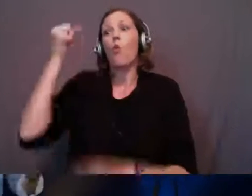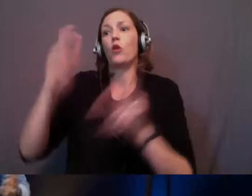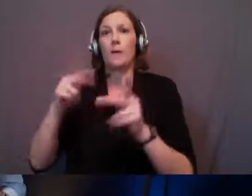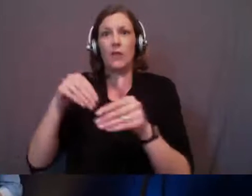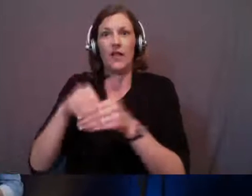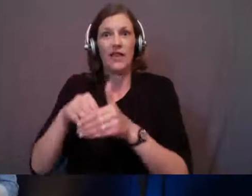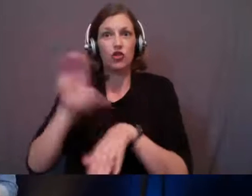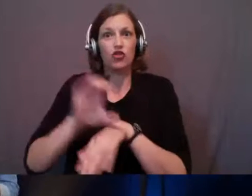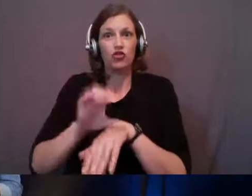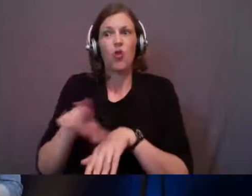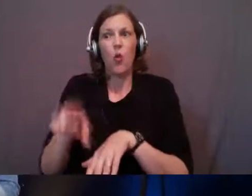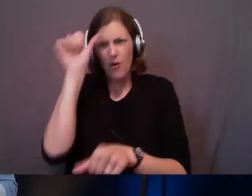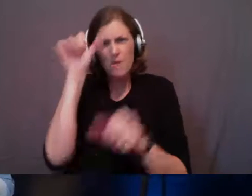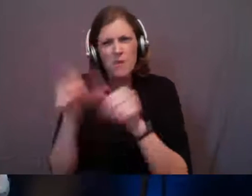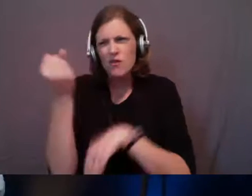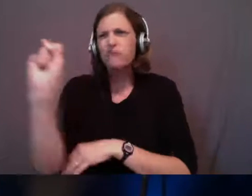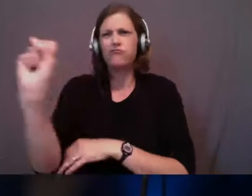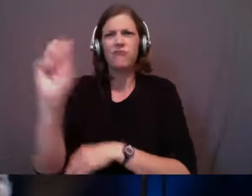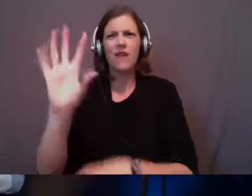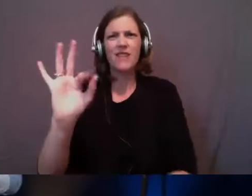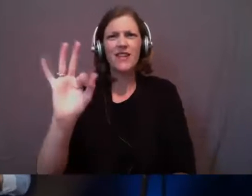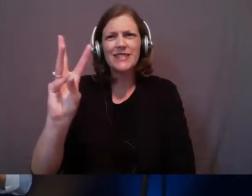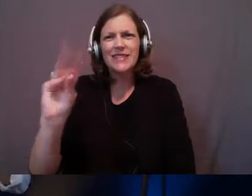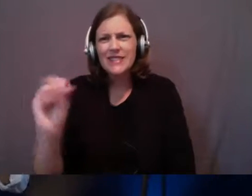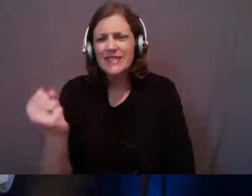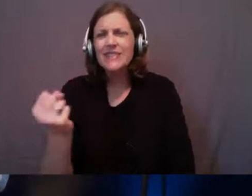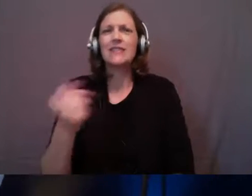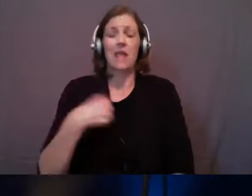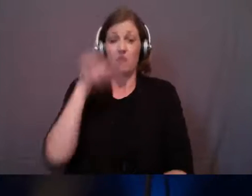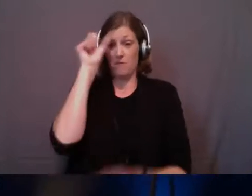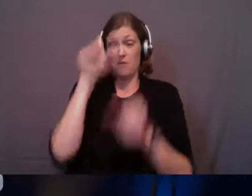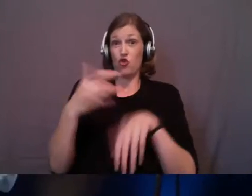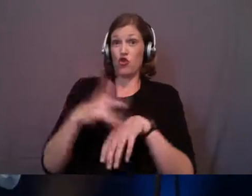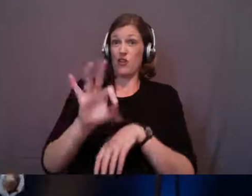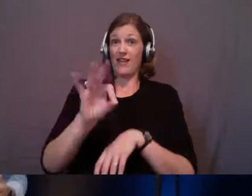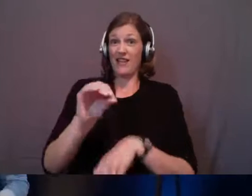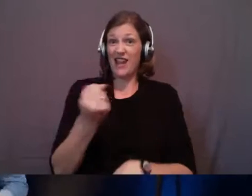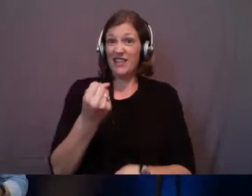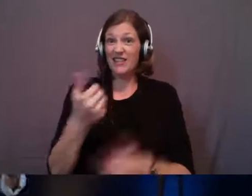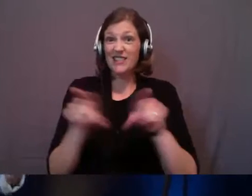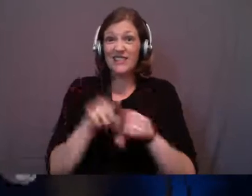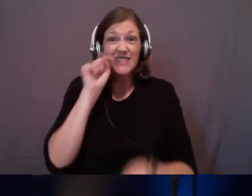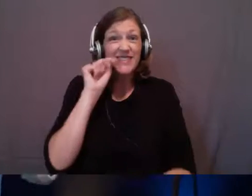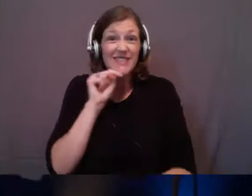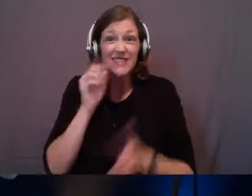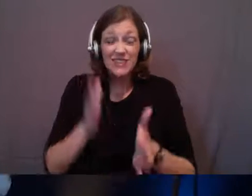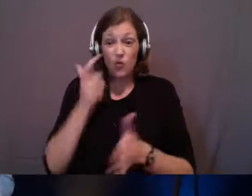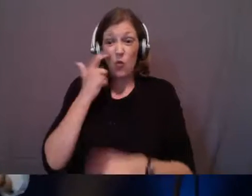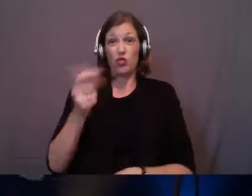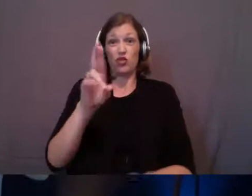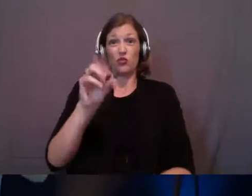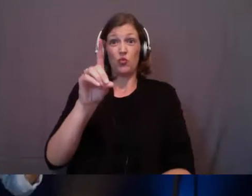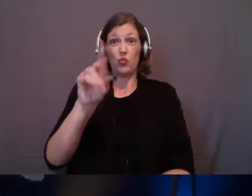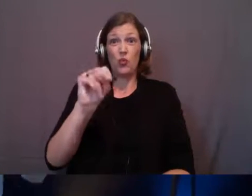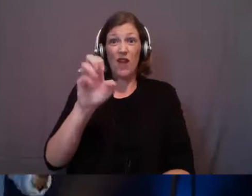the riots of the 1960s, and I remember early 90s as a teenager watching Rodney King get beat in LA, and I'm wondering, what can we learn?